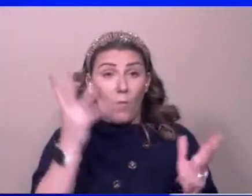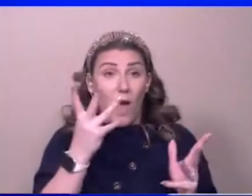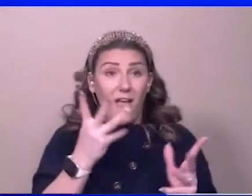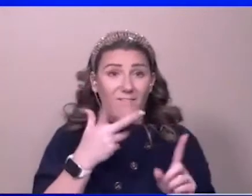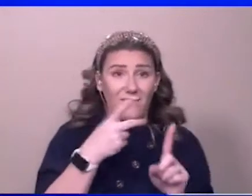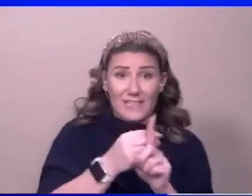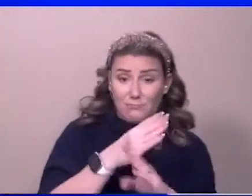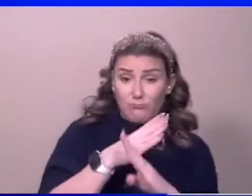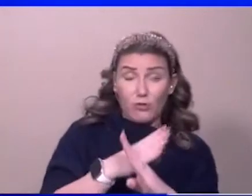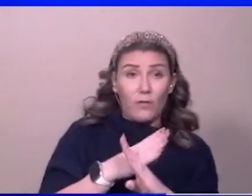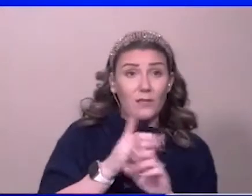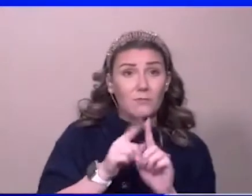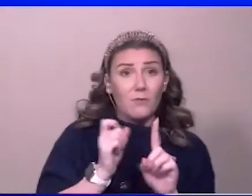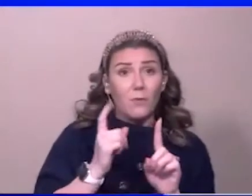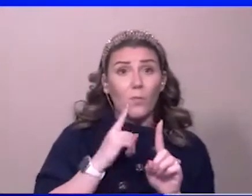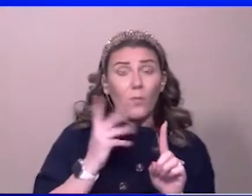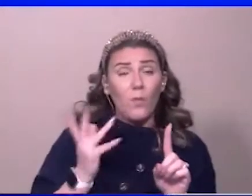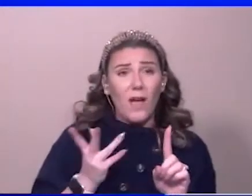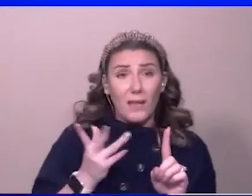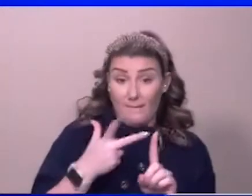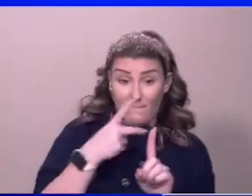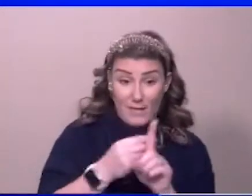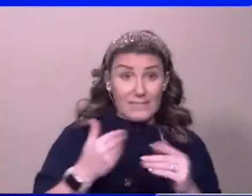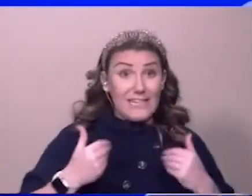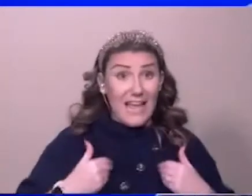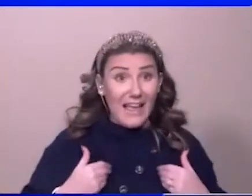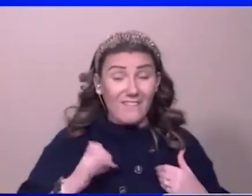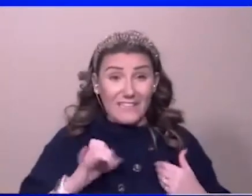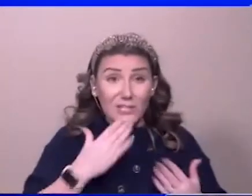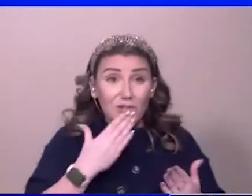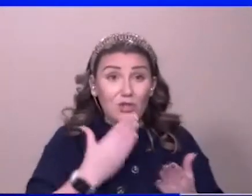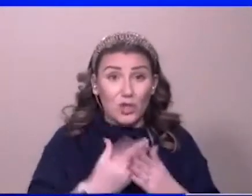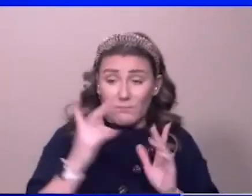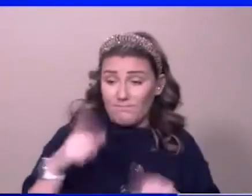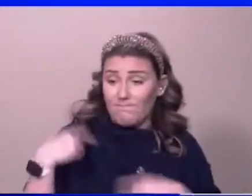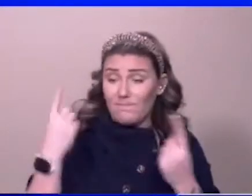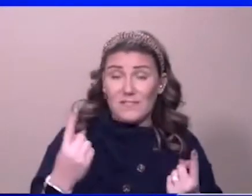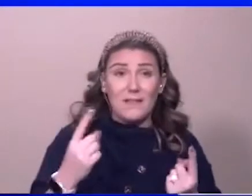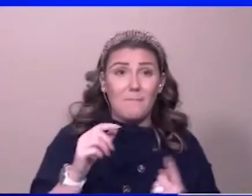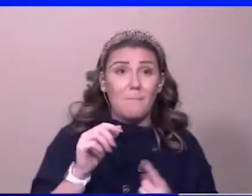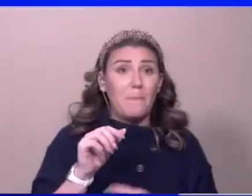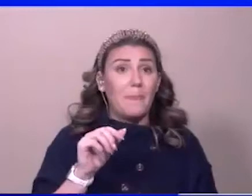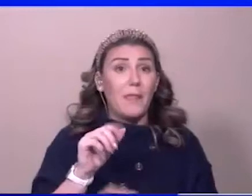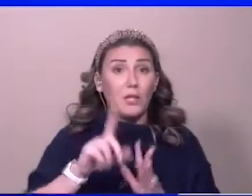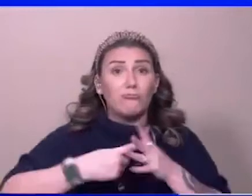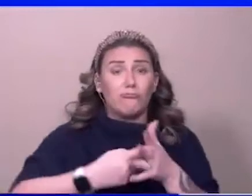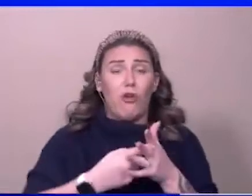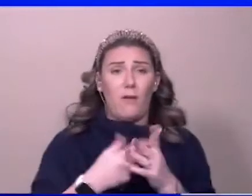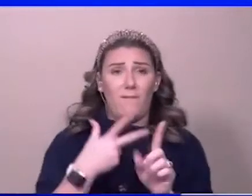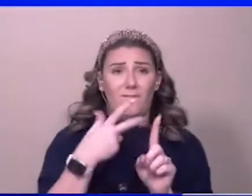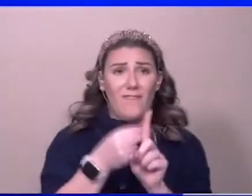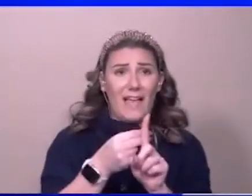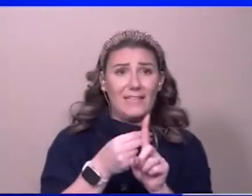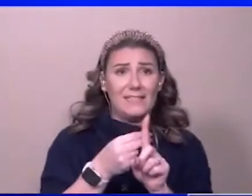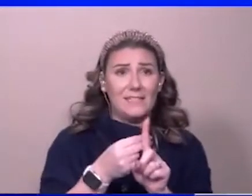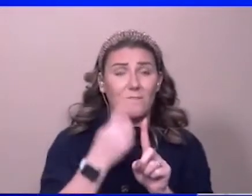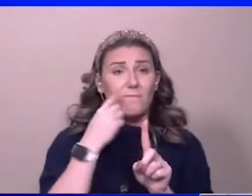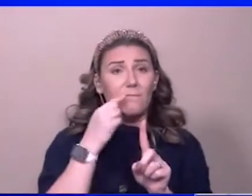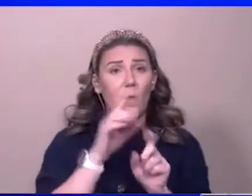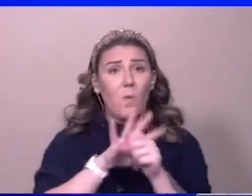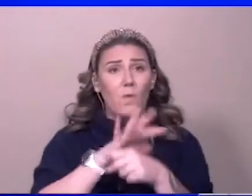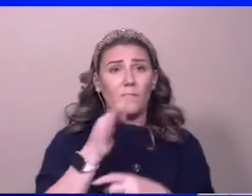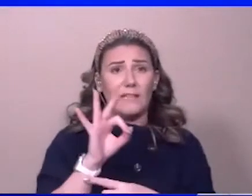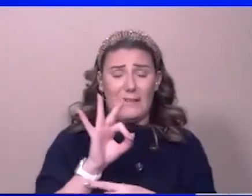even the vaccinations that we have. And this is a good thing. Since the advent of the vaccination era in COVID-19, we have seen that our